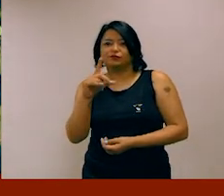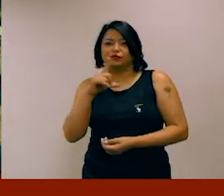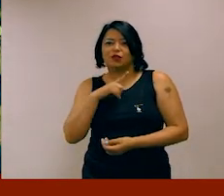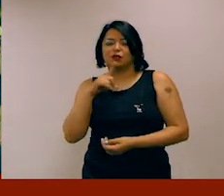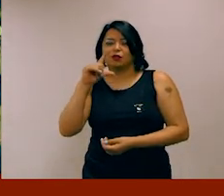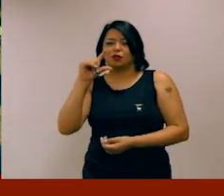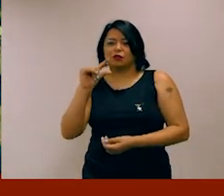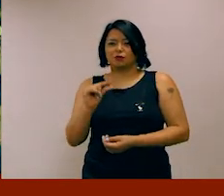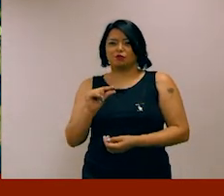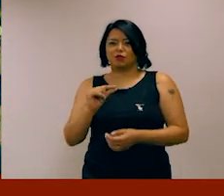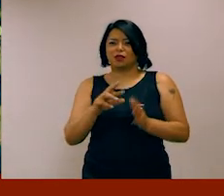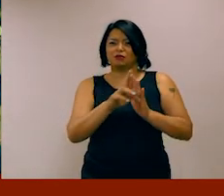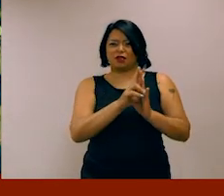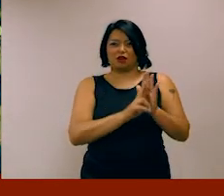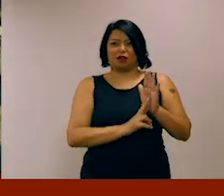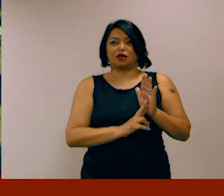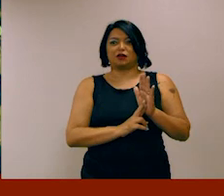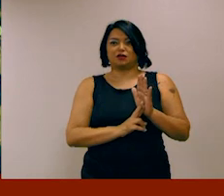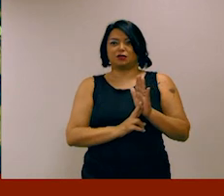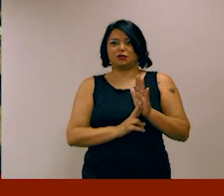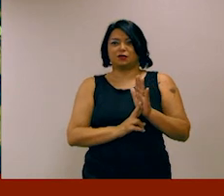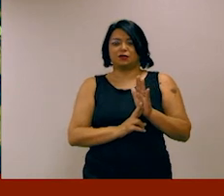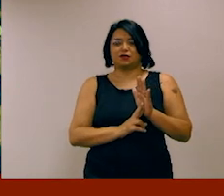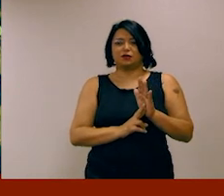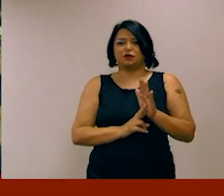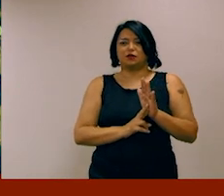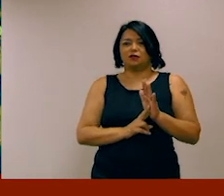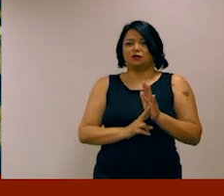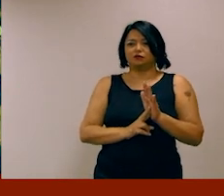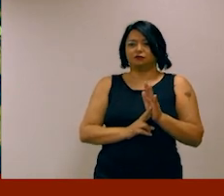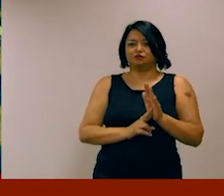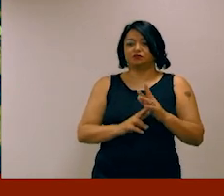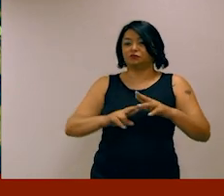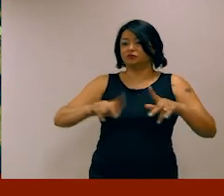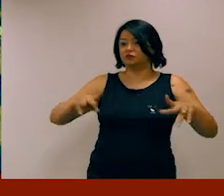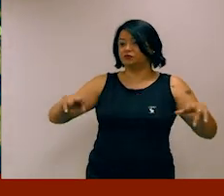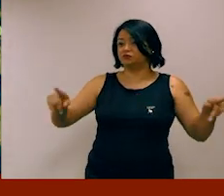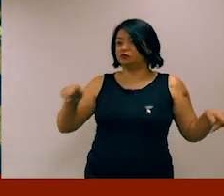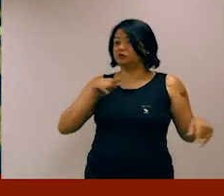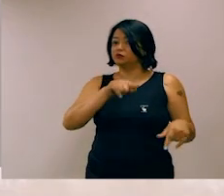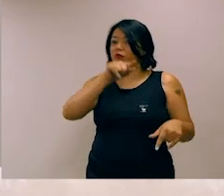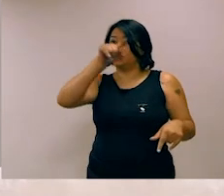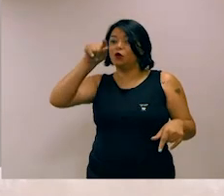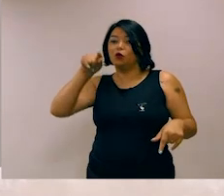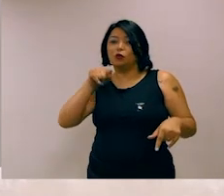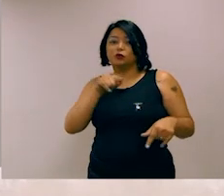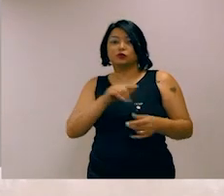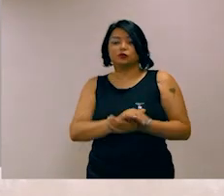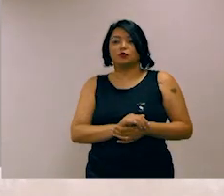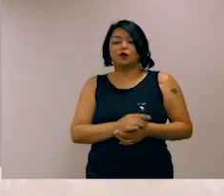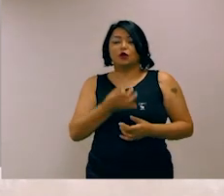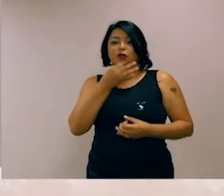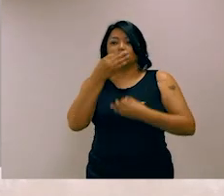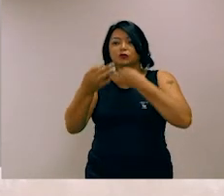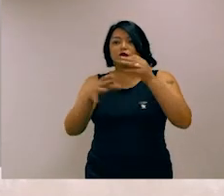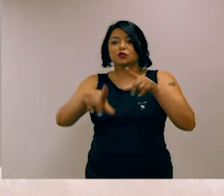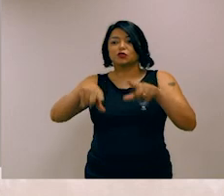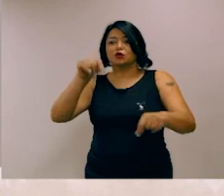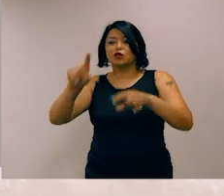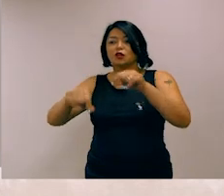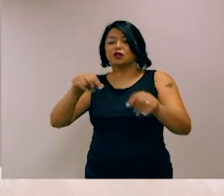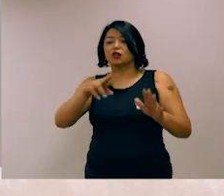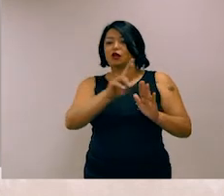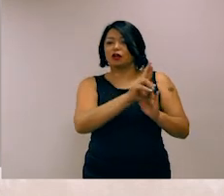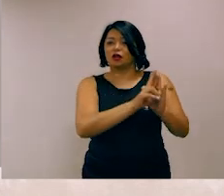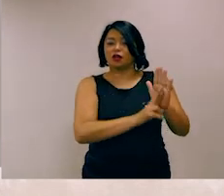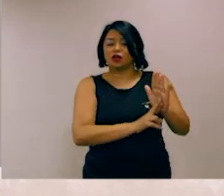proposal, to have fewer criteria. Instead of having a multi-criteria map with many points, the proposal